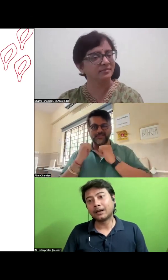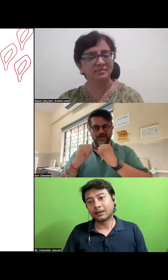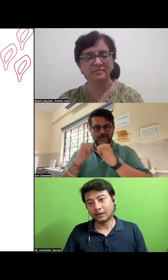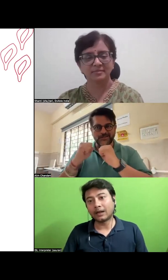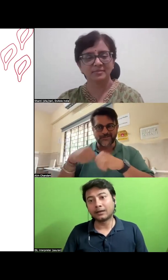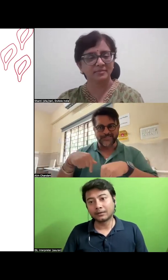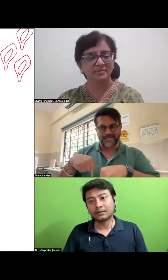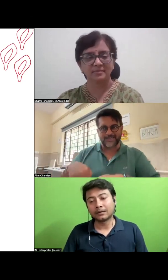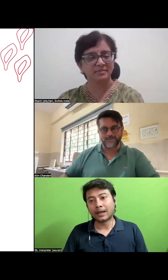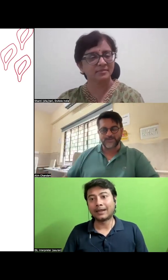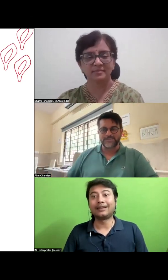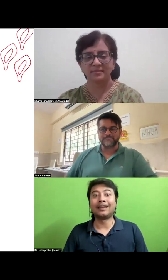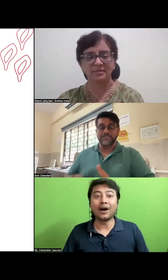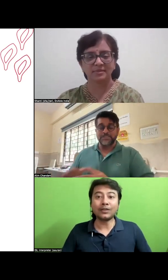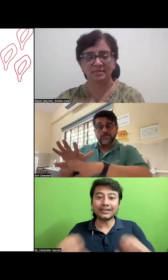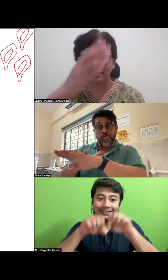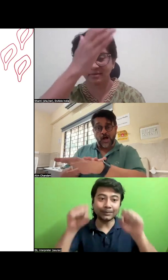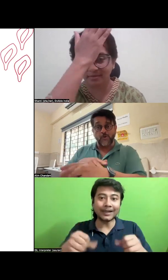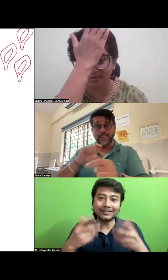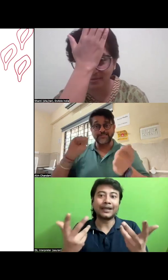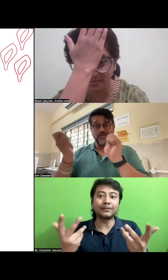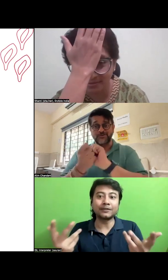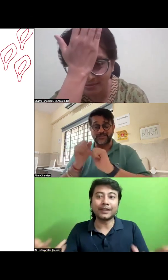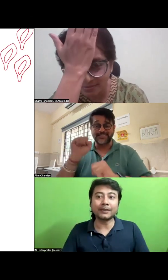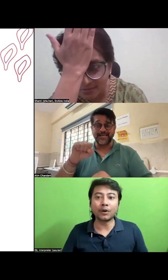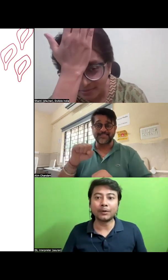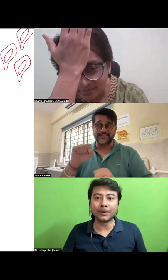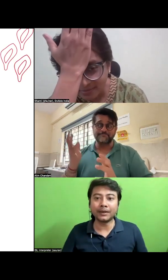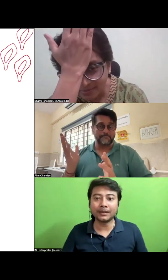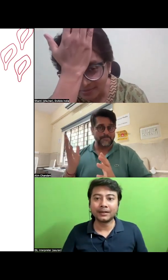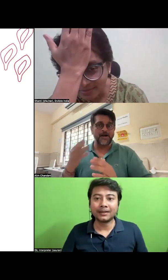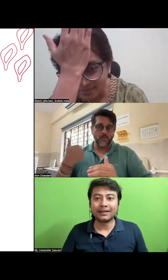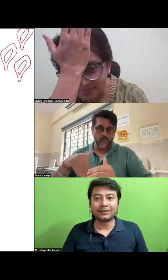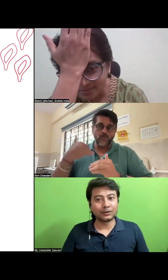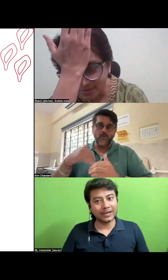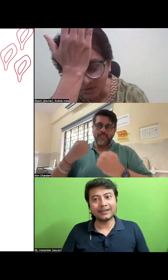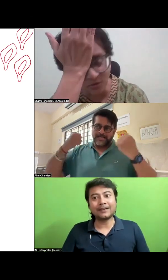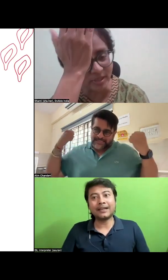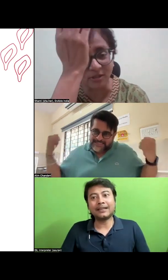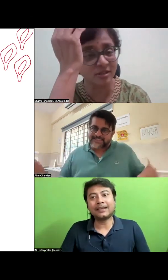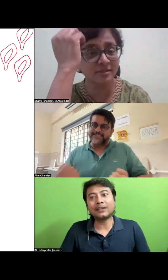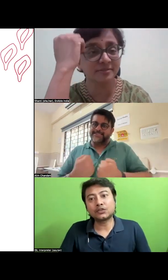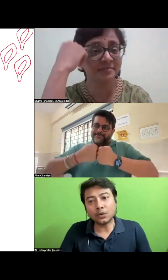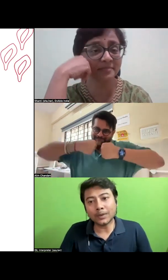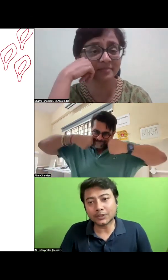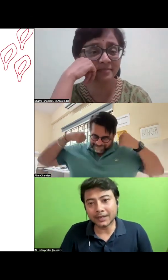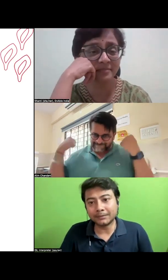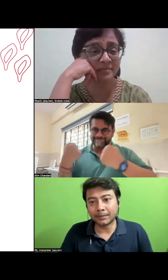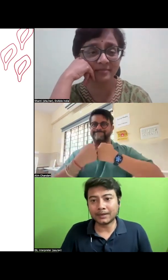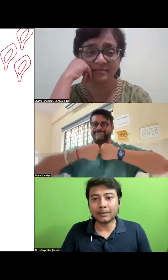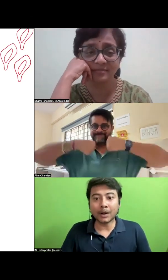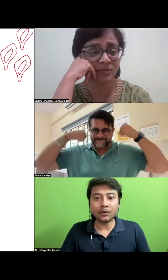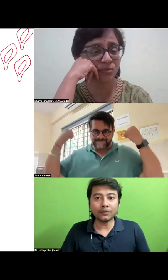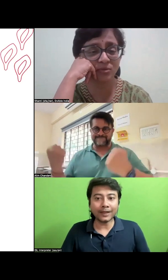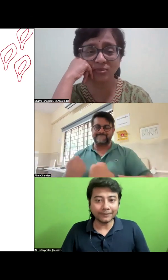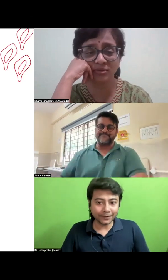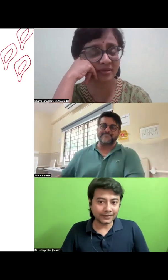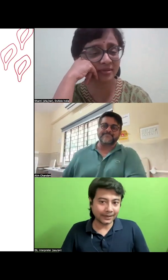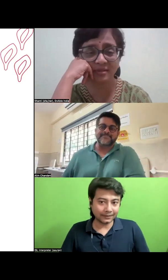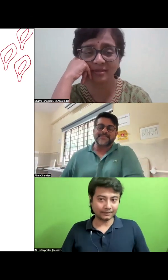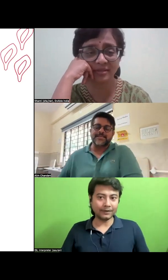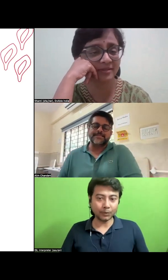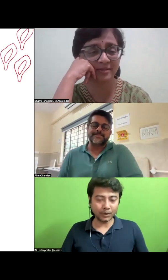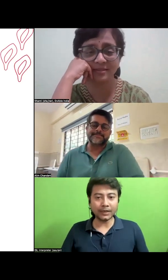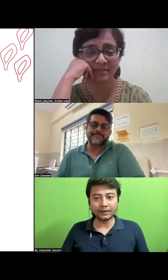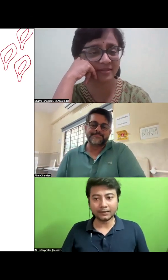be done. And now that system, that becomes the wicked problem, right? So that is why it's taking so much time, but the amount of efforts